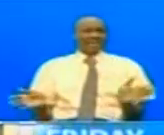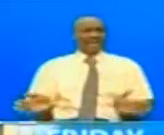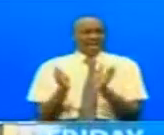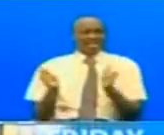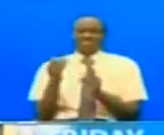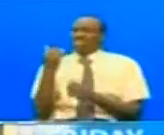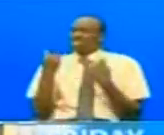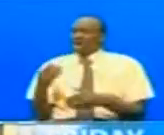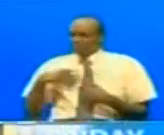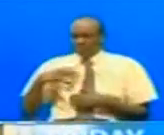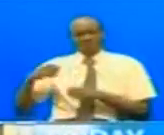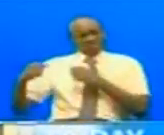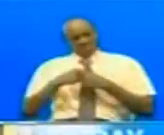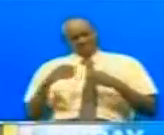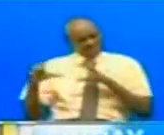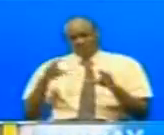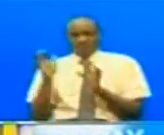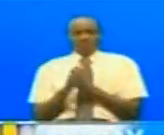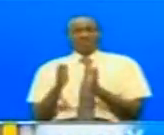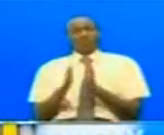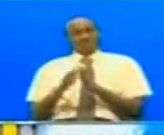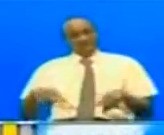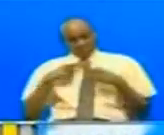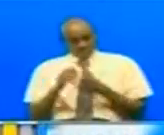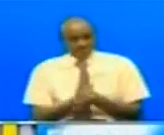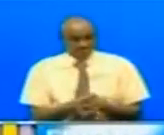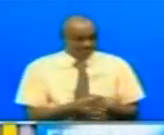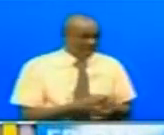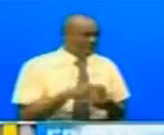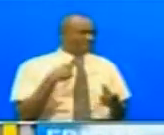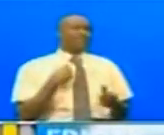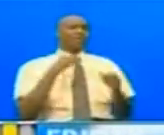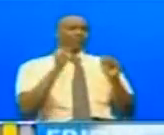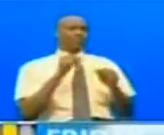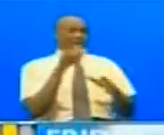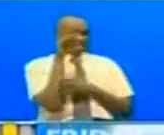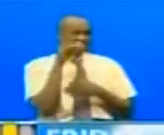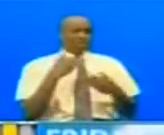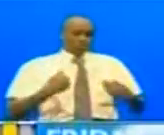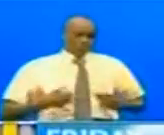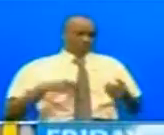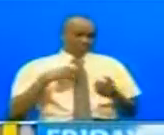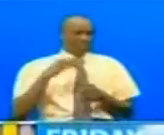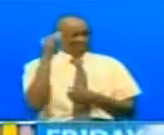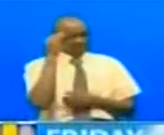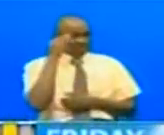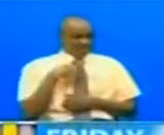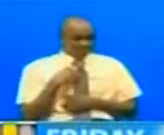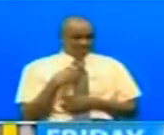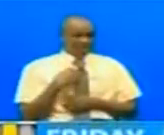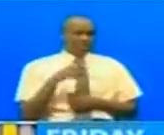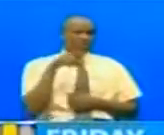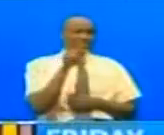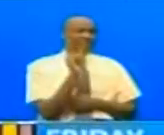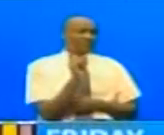people who are really struggling with the same thing. I would urge the young people who are educated, they should not